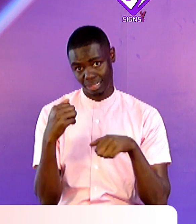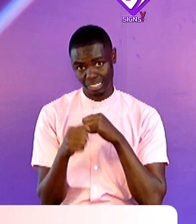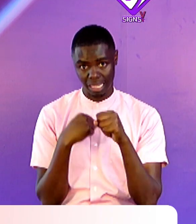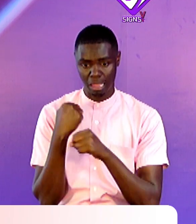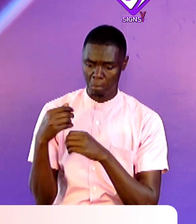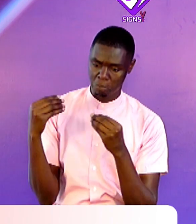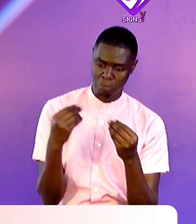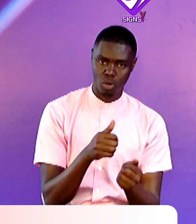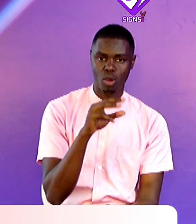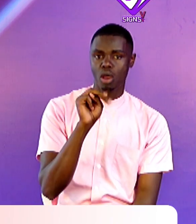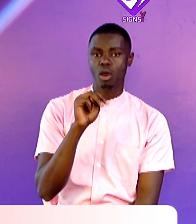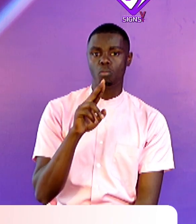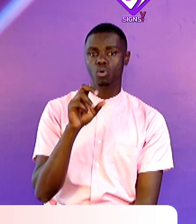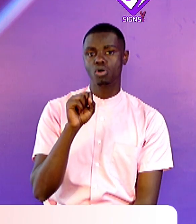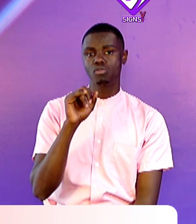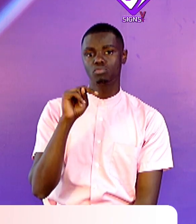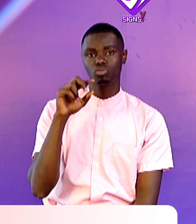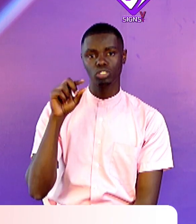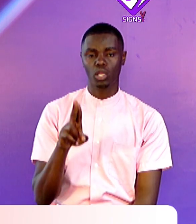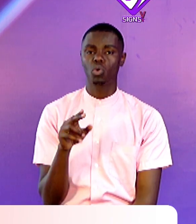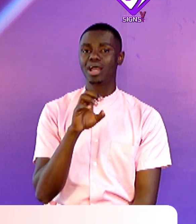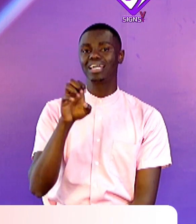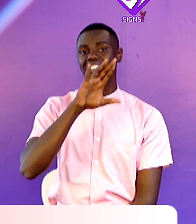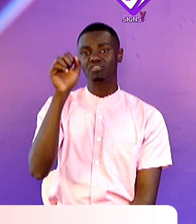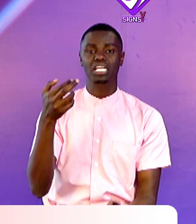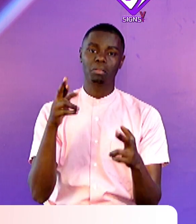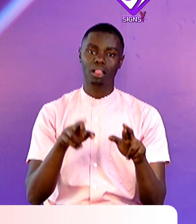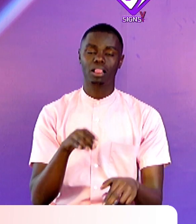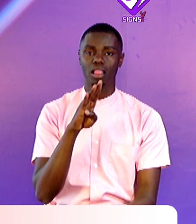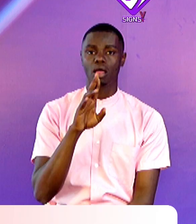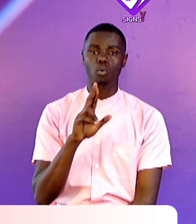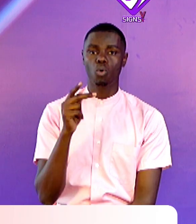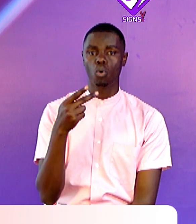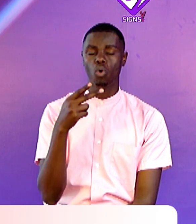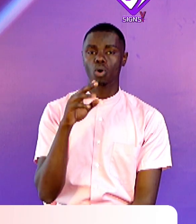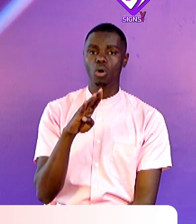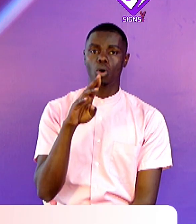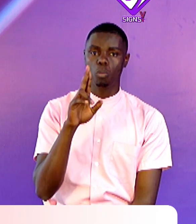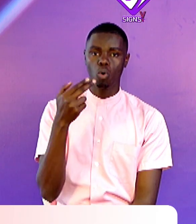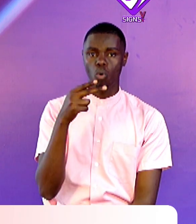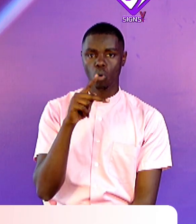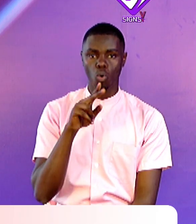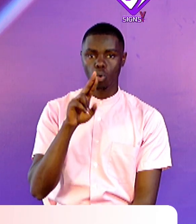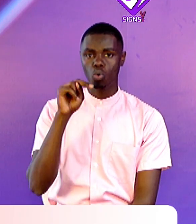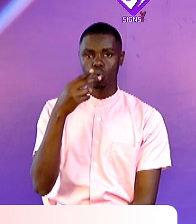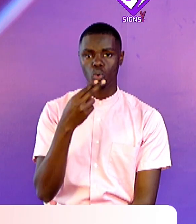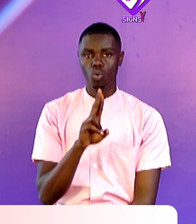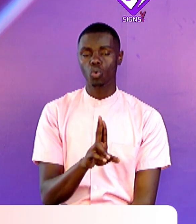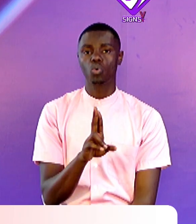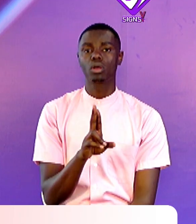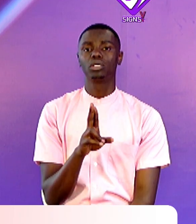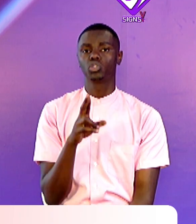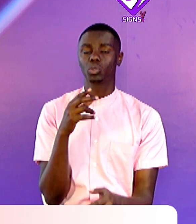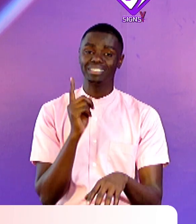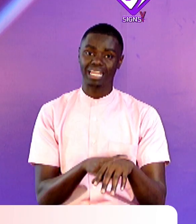boys. Unfortunately, the East Africa Games were happening in Buhungu when these games were going on,